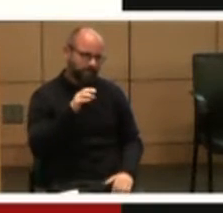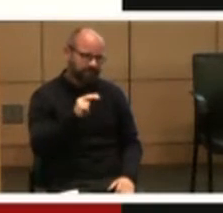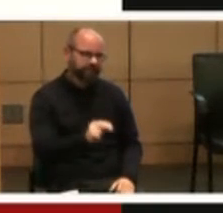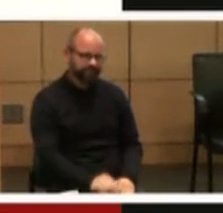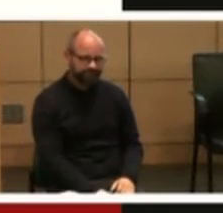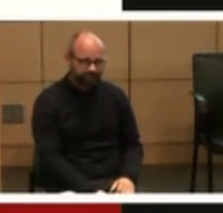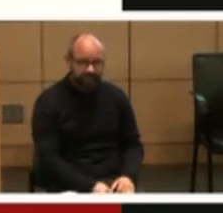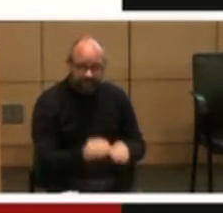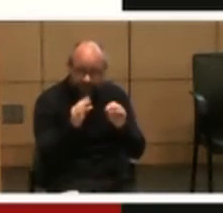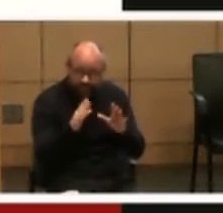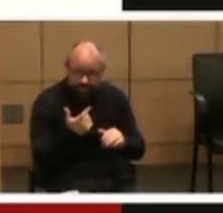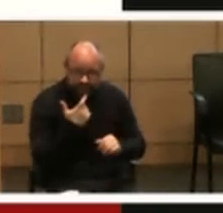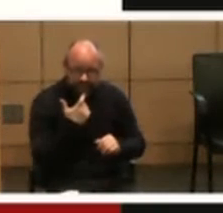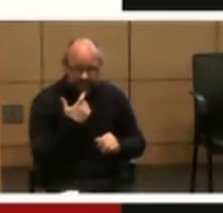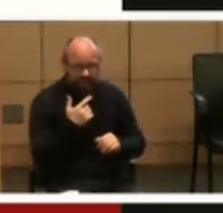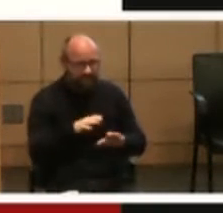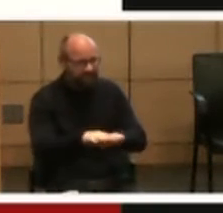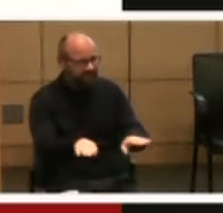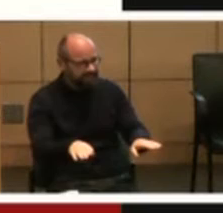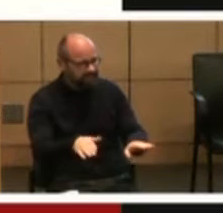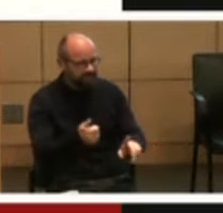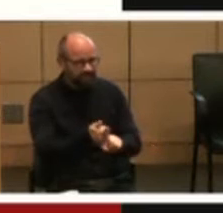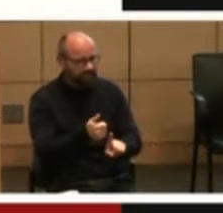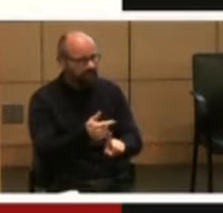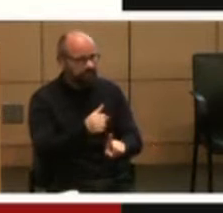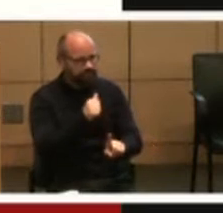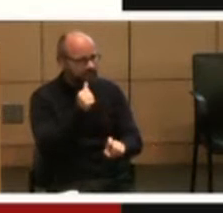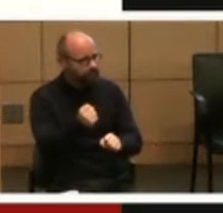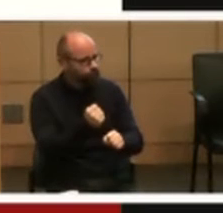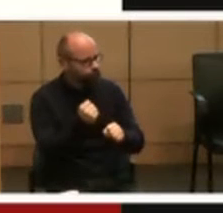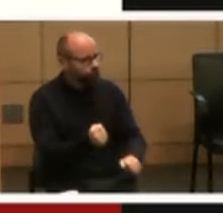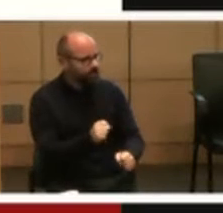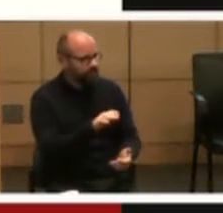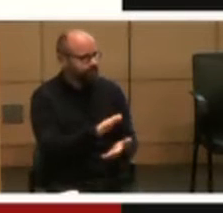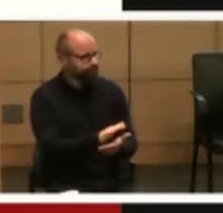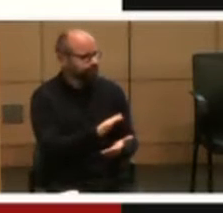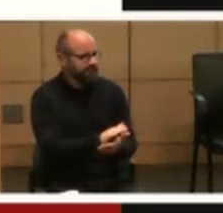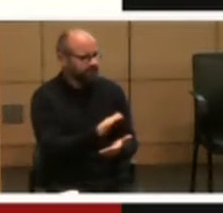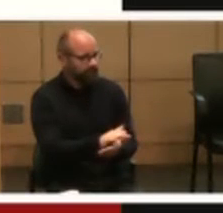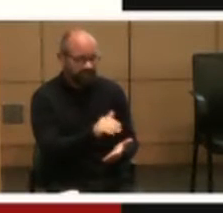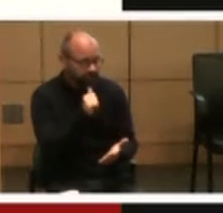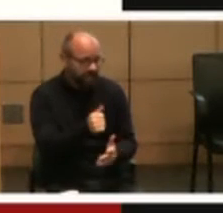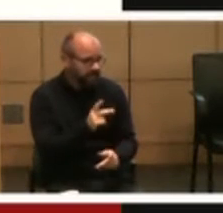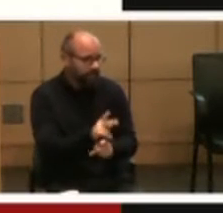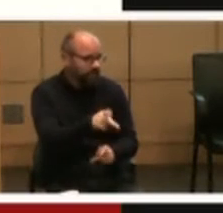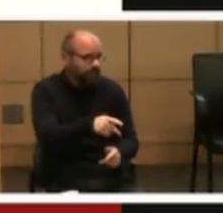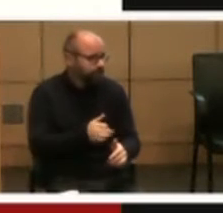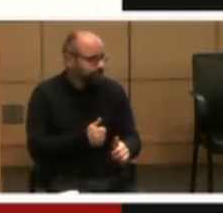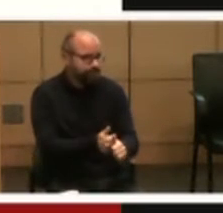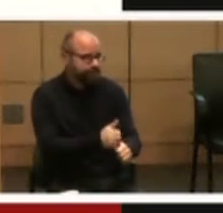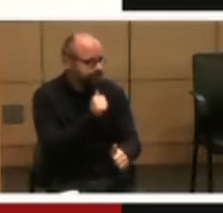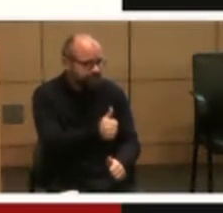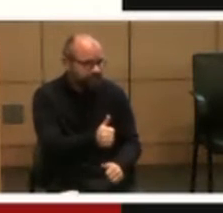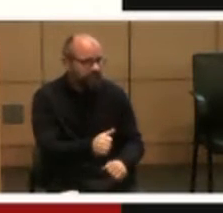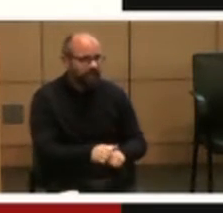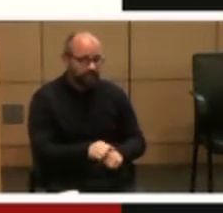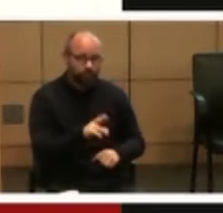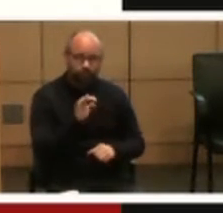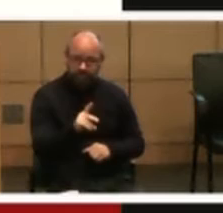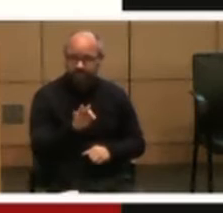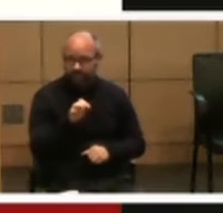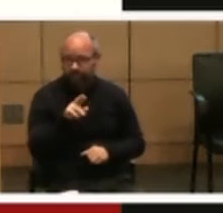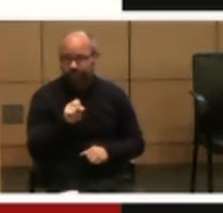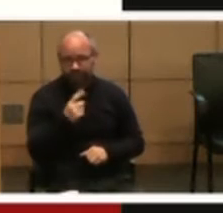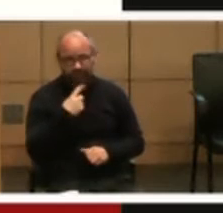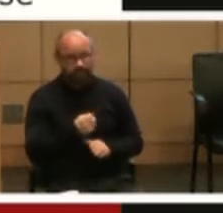Teachers are saying that the kids aren't as strong enough academically, and they're not keeping up. And again, the risk factors for these problems may be very